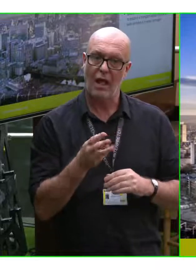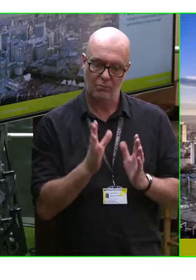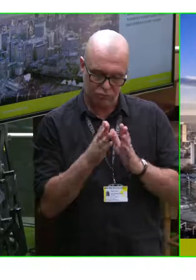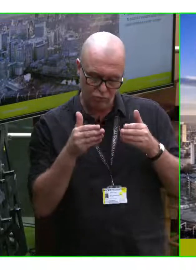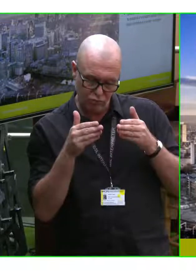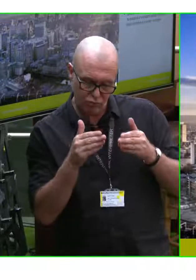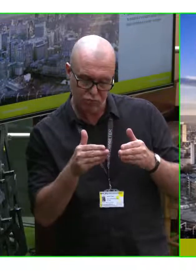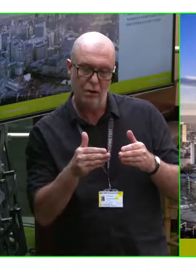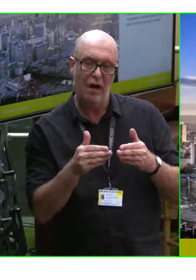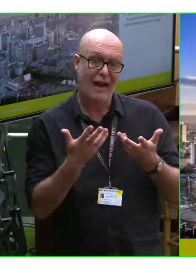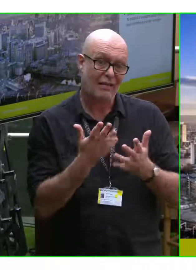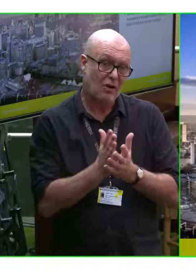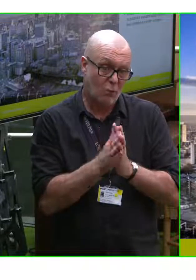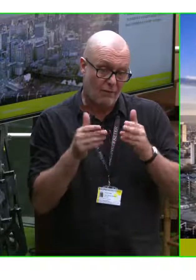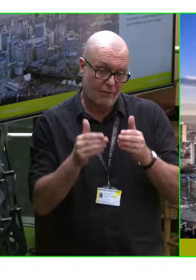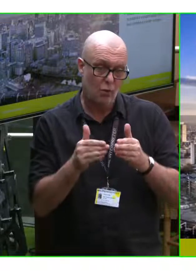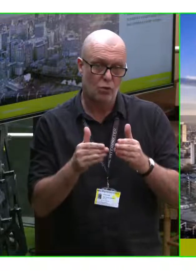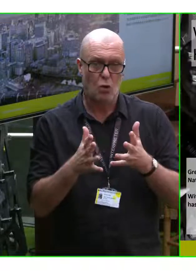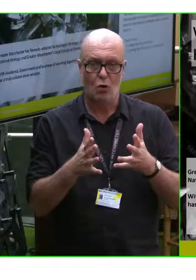hydrogen projects now, and we're involved with some.